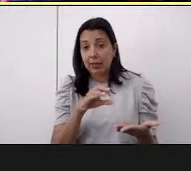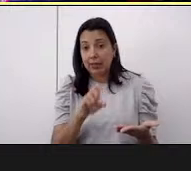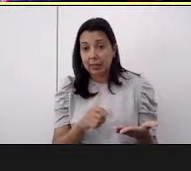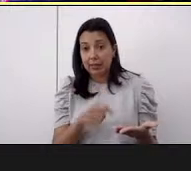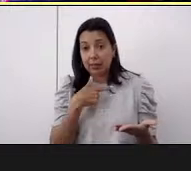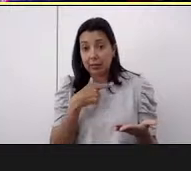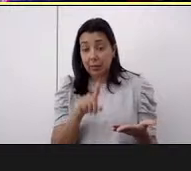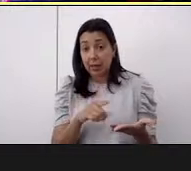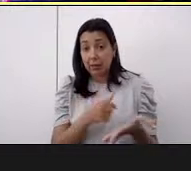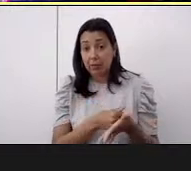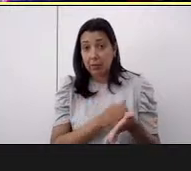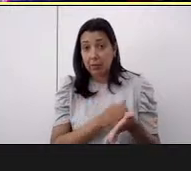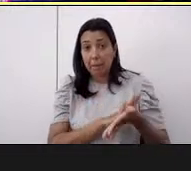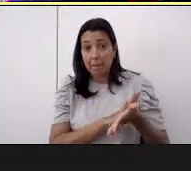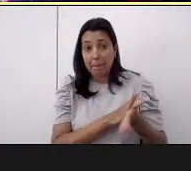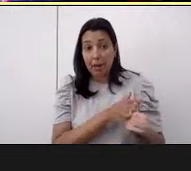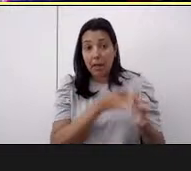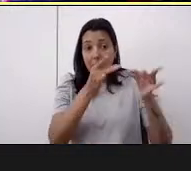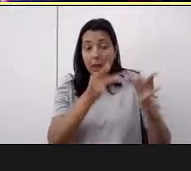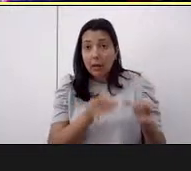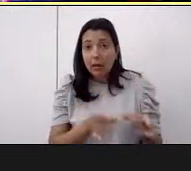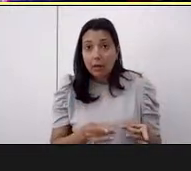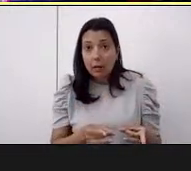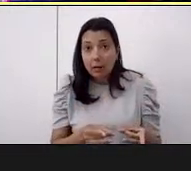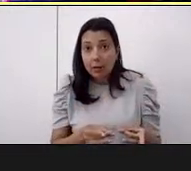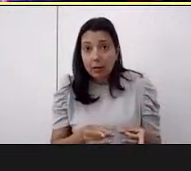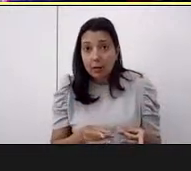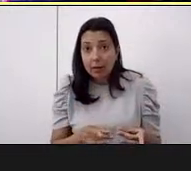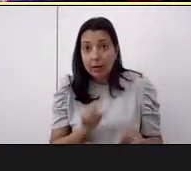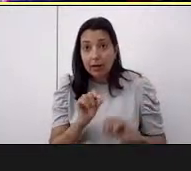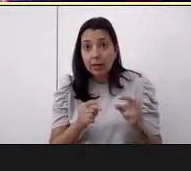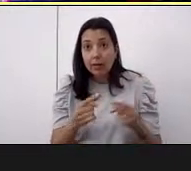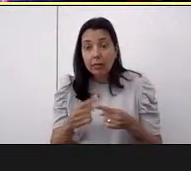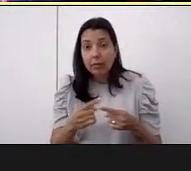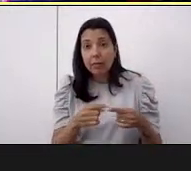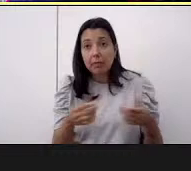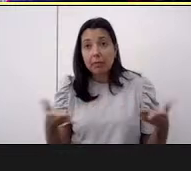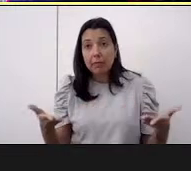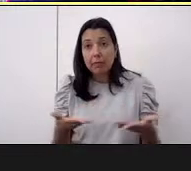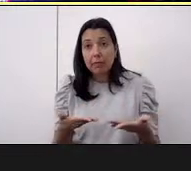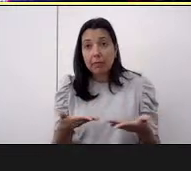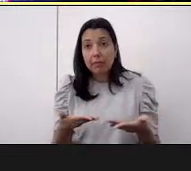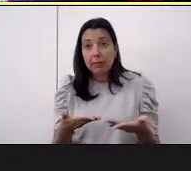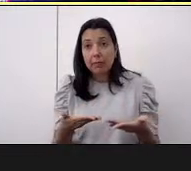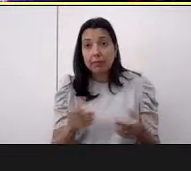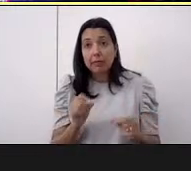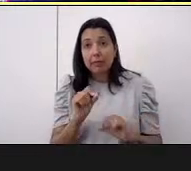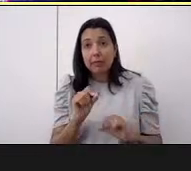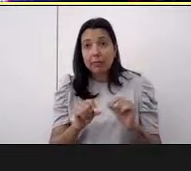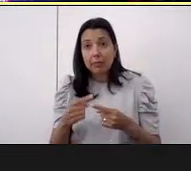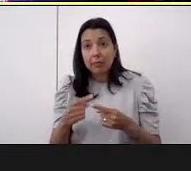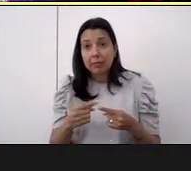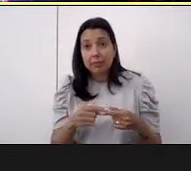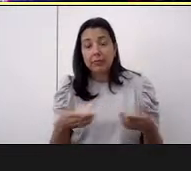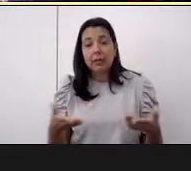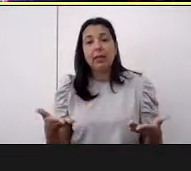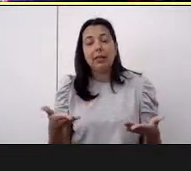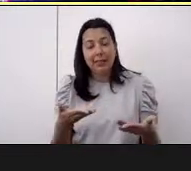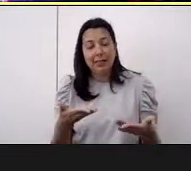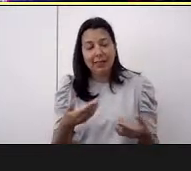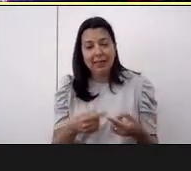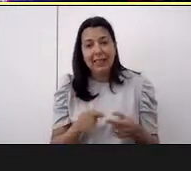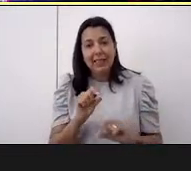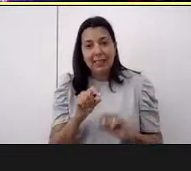Like implementers, many policy constituents are able to make active and creative use of policy legal